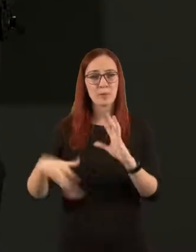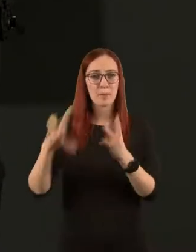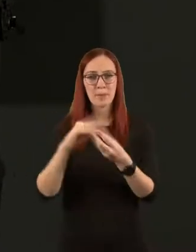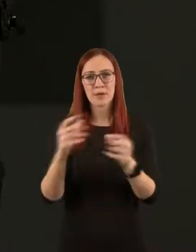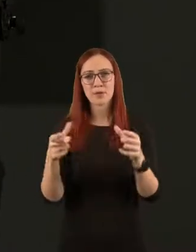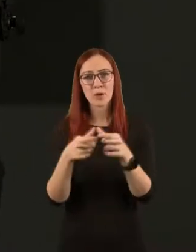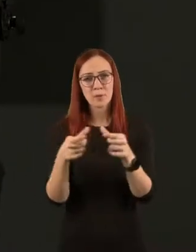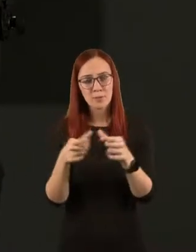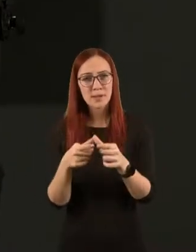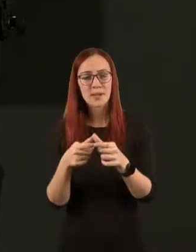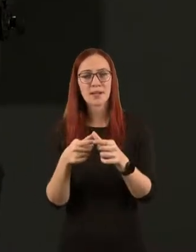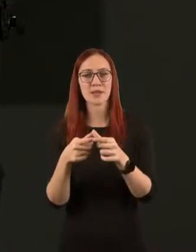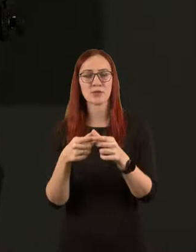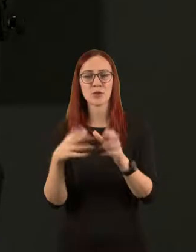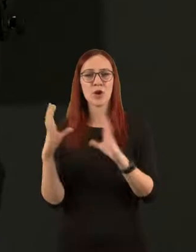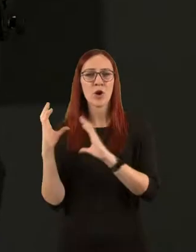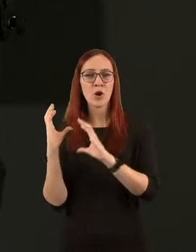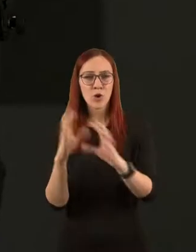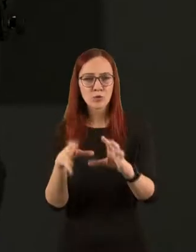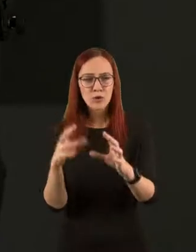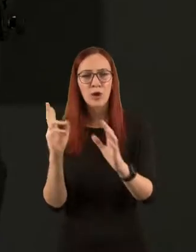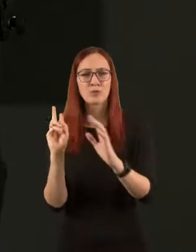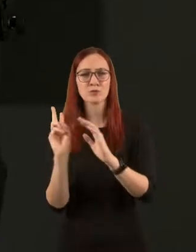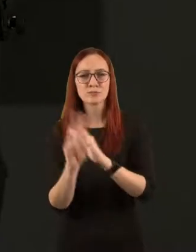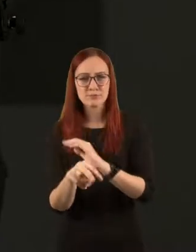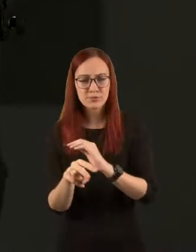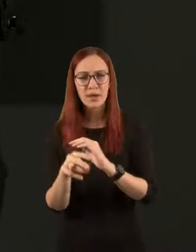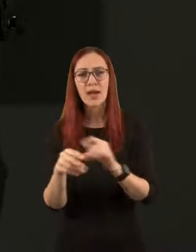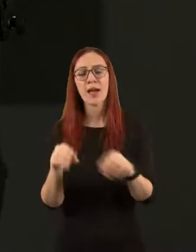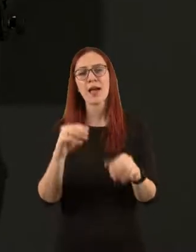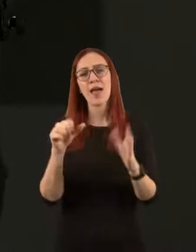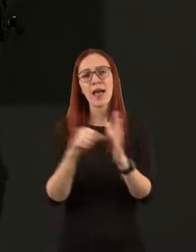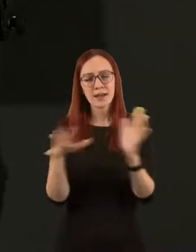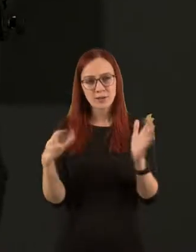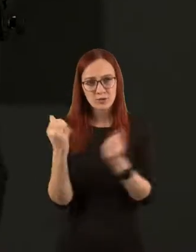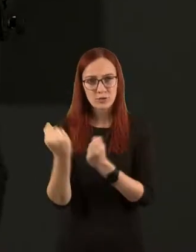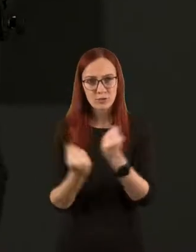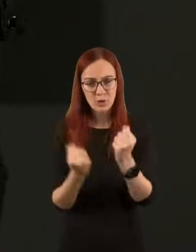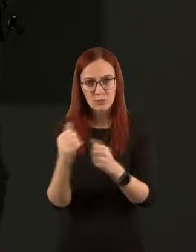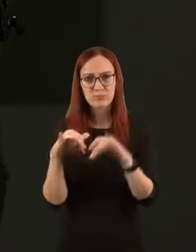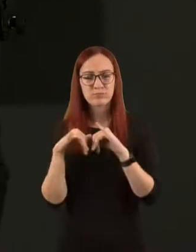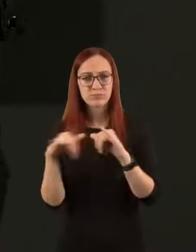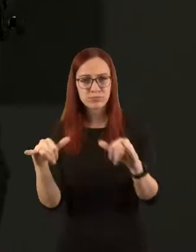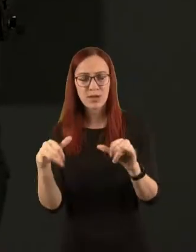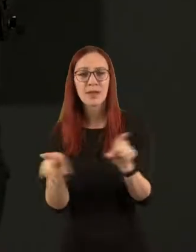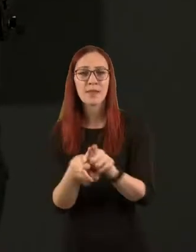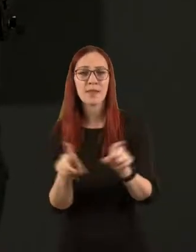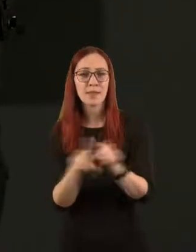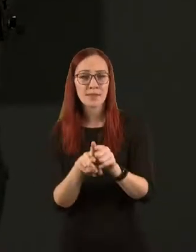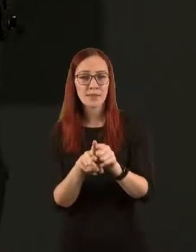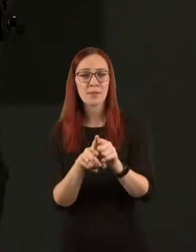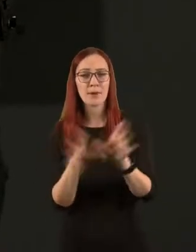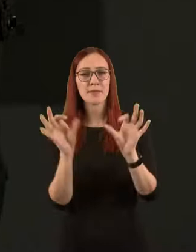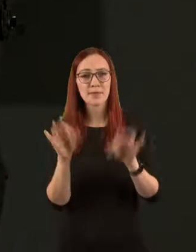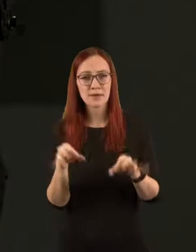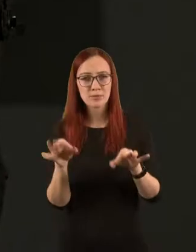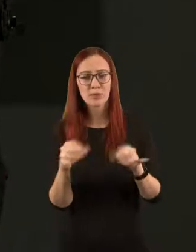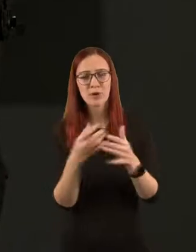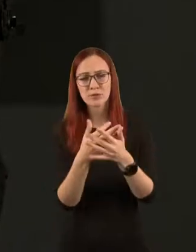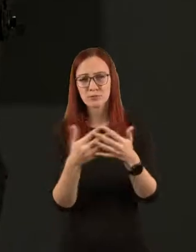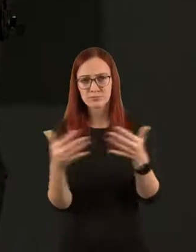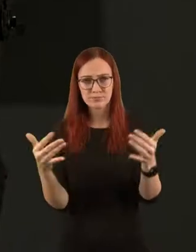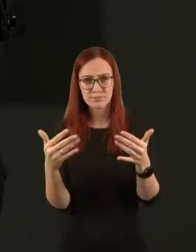system. For that purpose, we're developing a common ticket system, we're renewing the